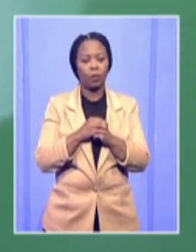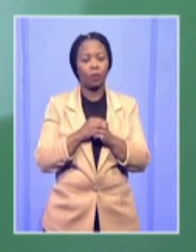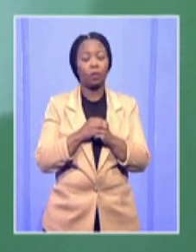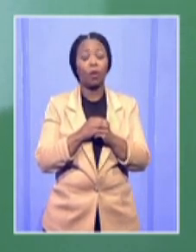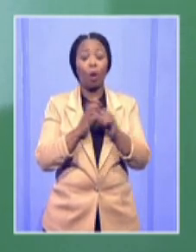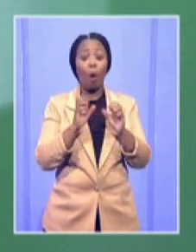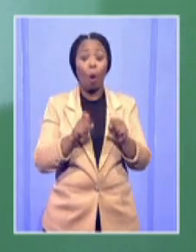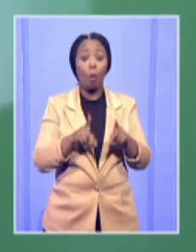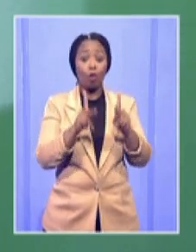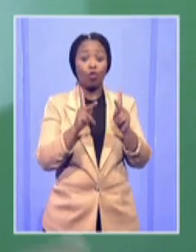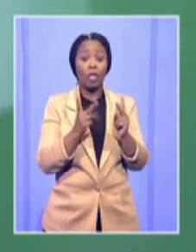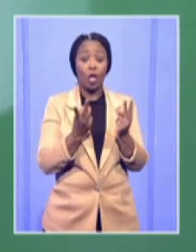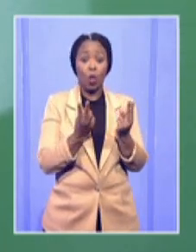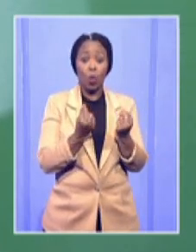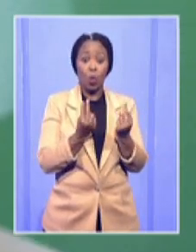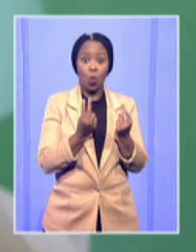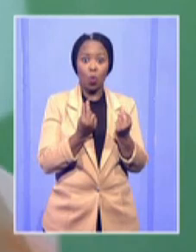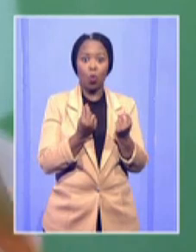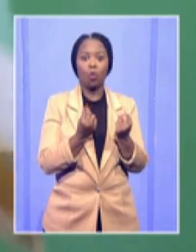opportunities emerged, I beg your pardon.